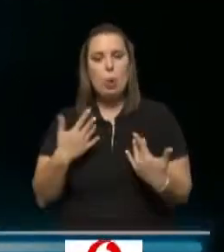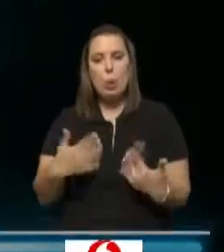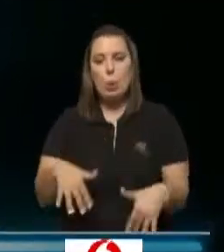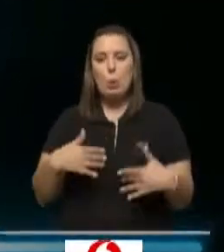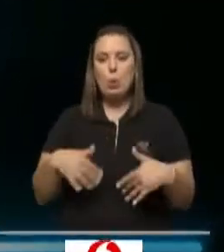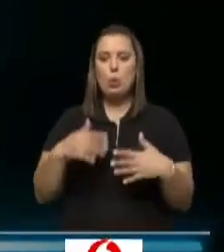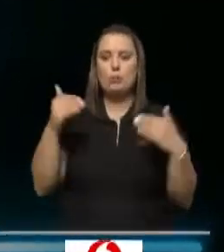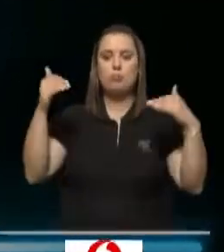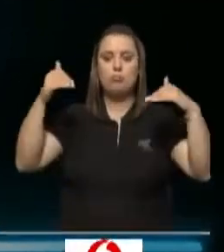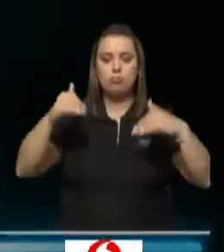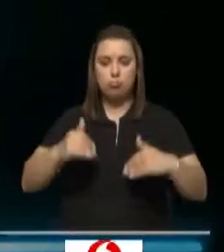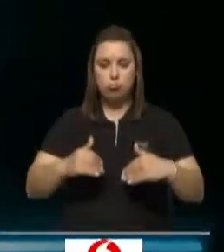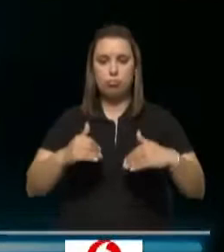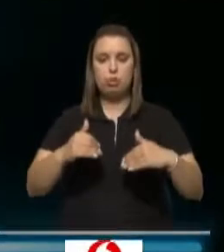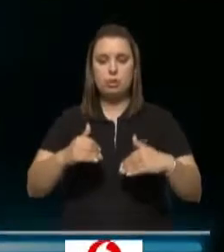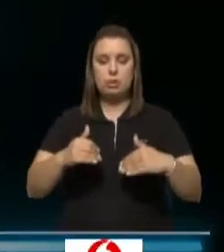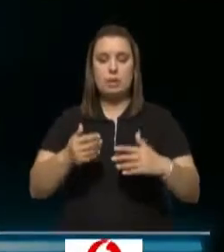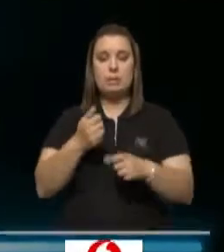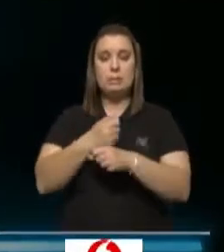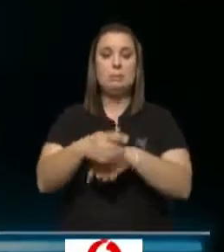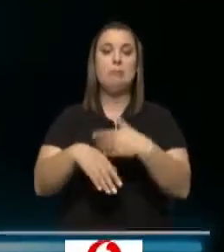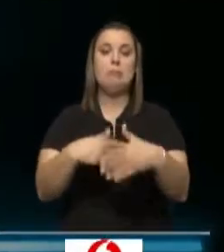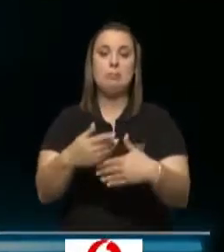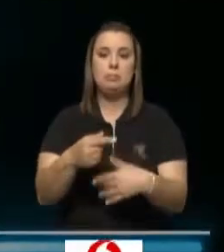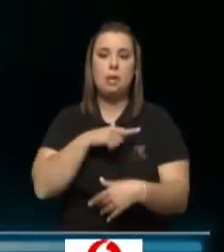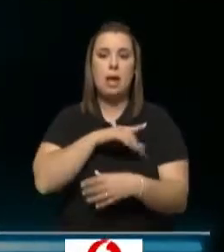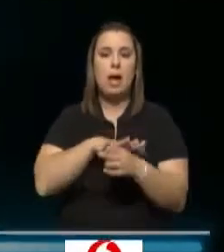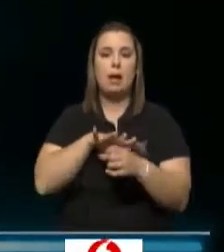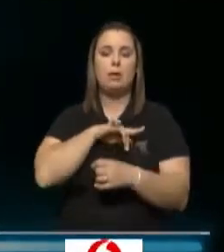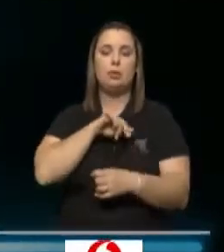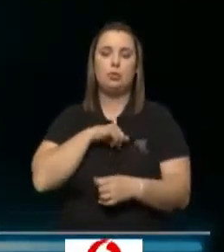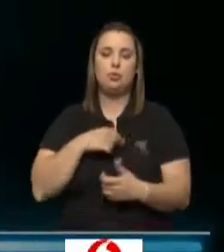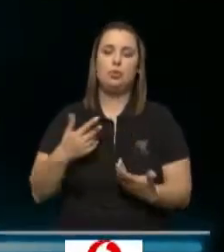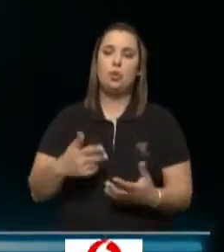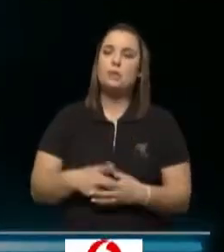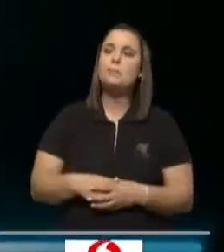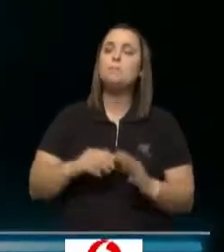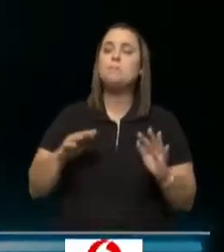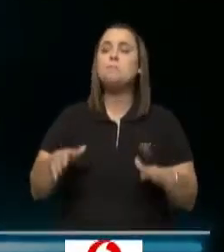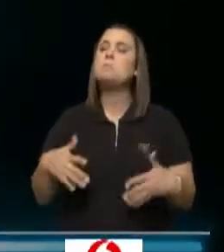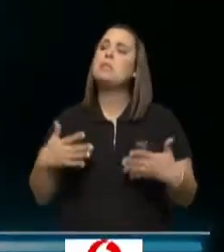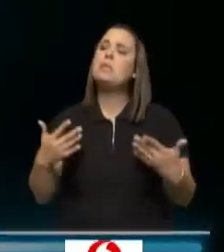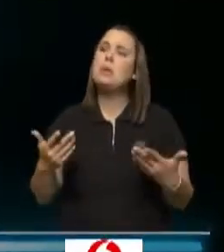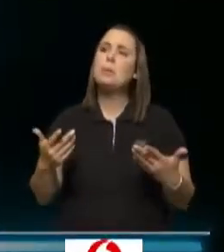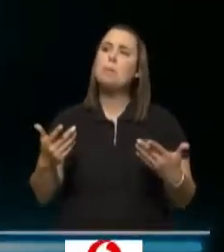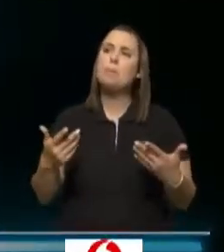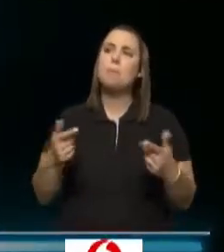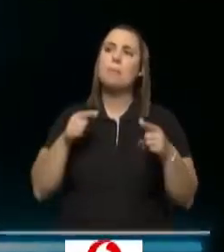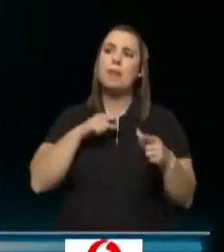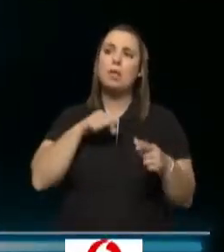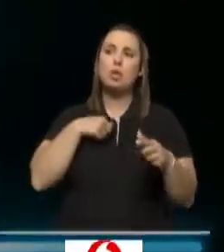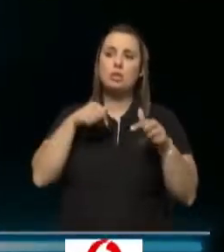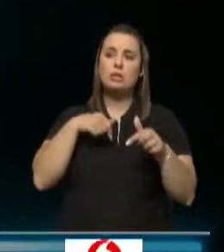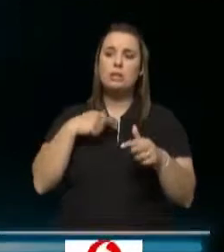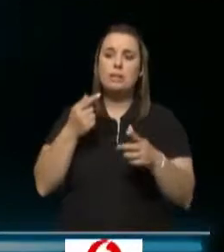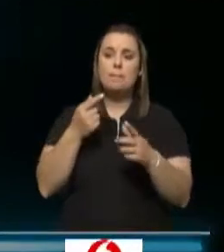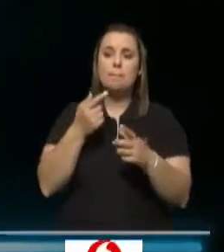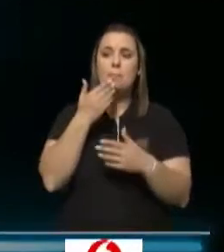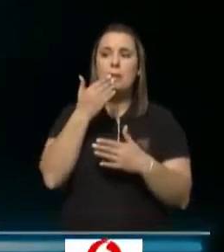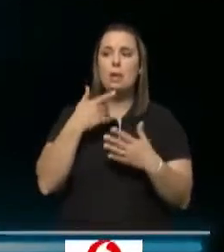view of profitability. Yeah, it makes up for the decrease of profitability in our sector. So